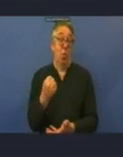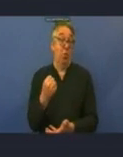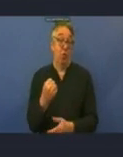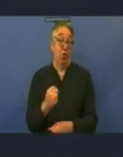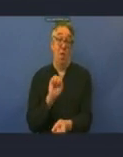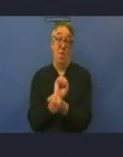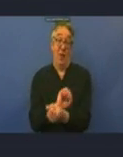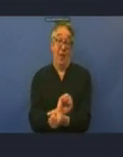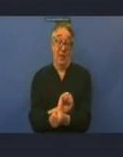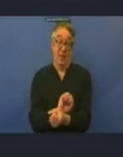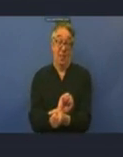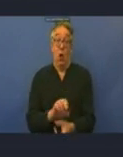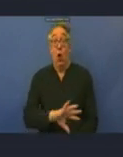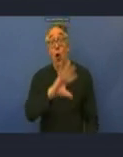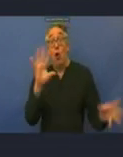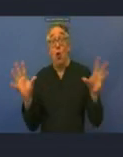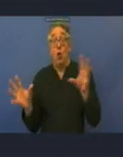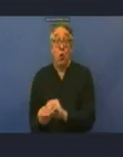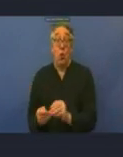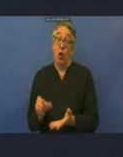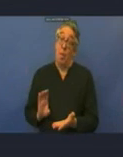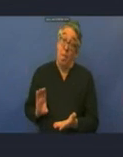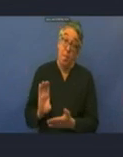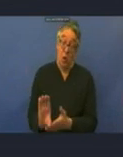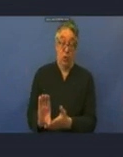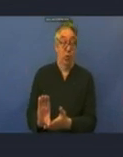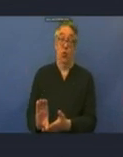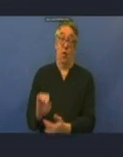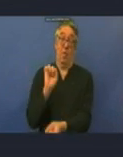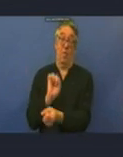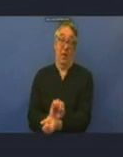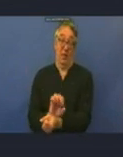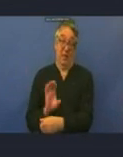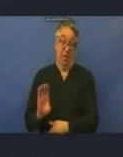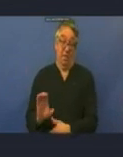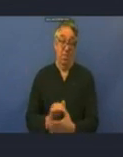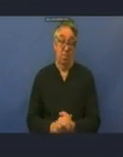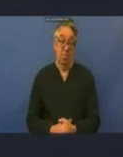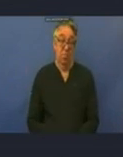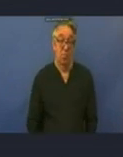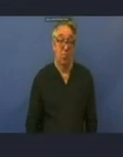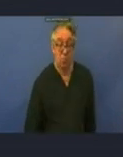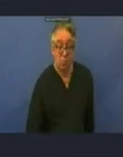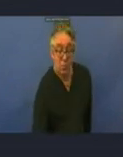total budget of the grant. And you have here the different support that can be